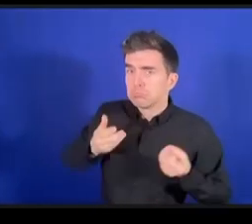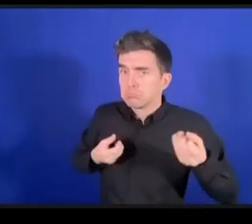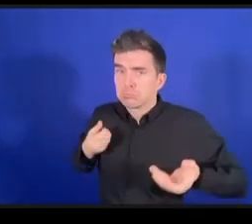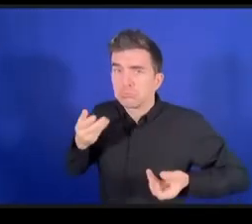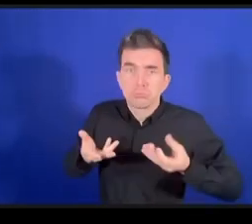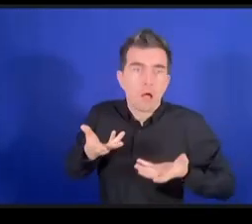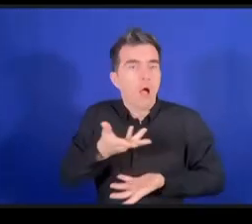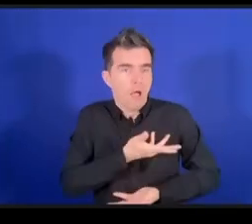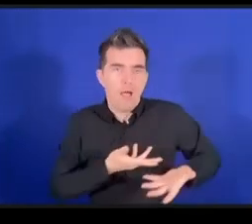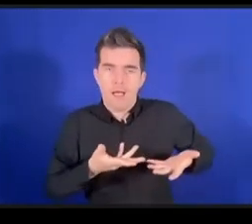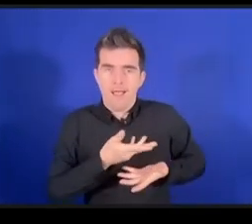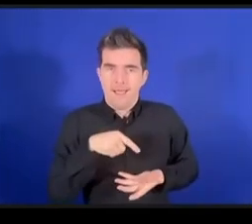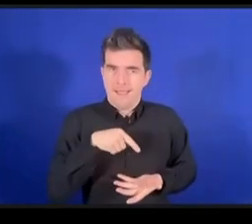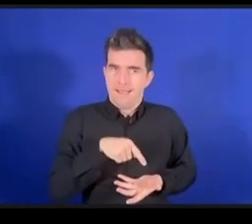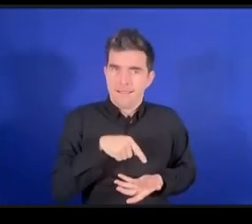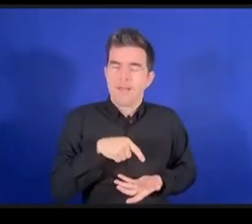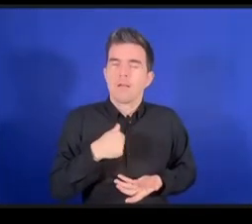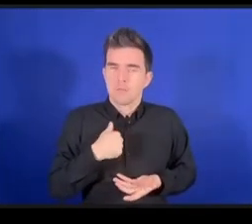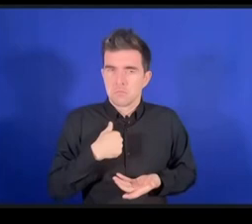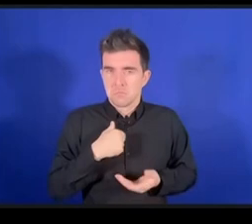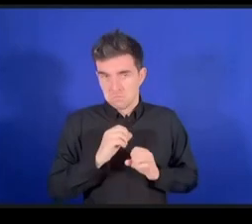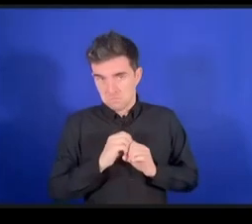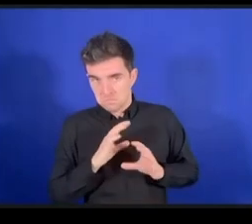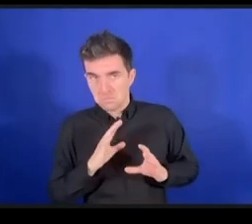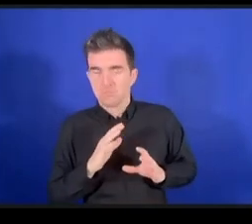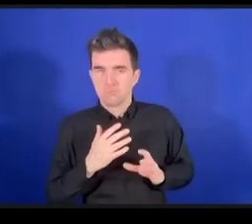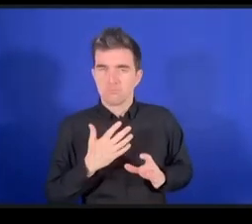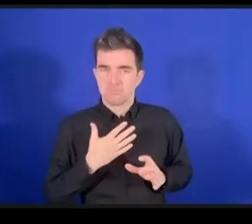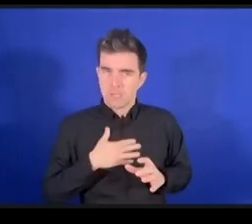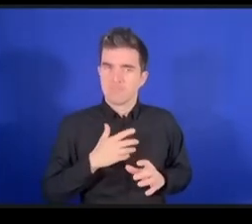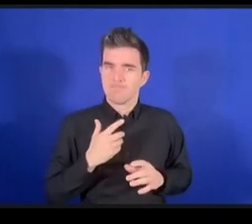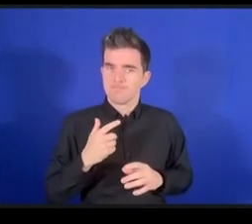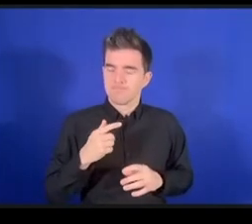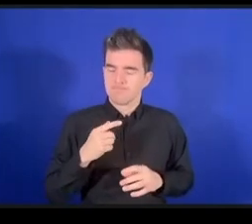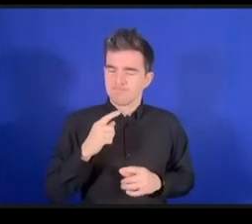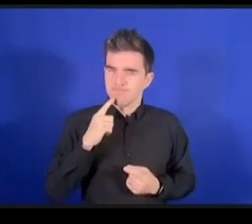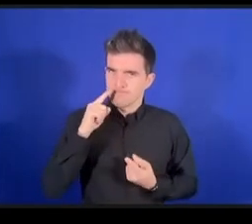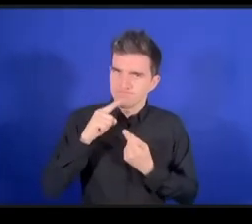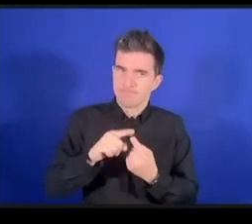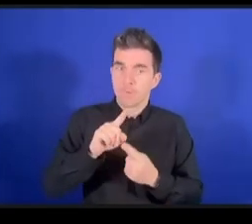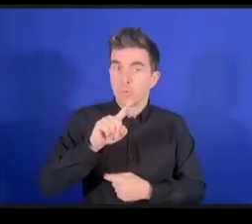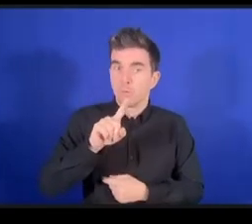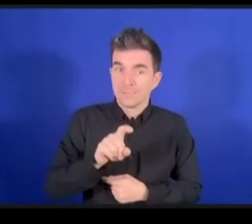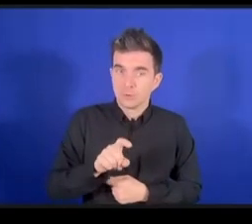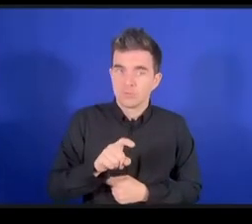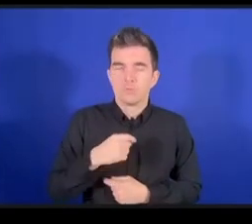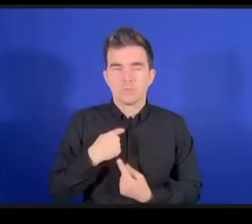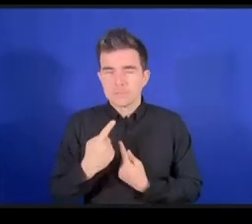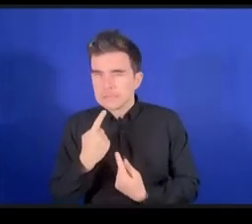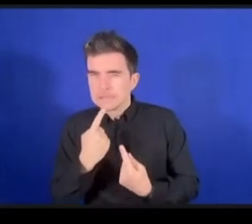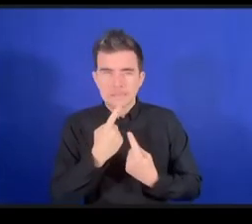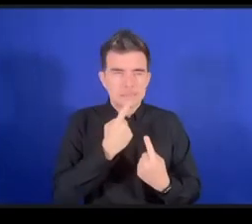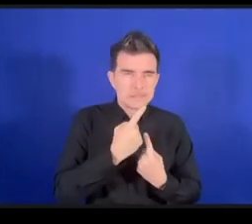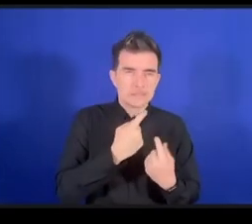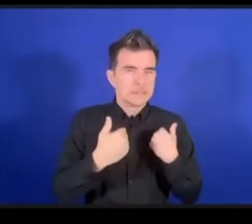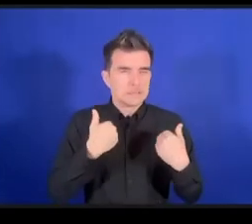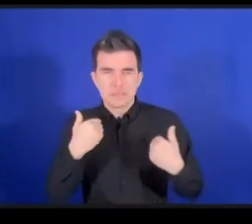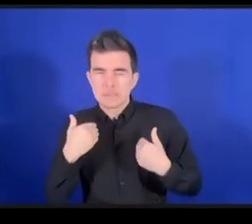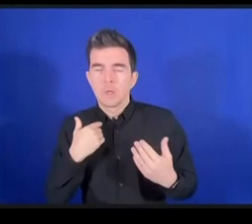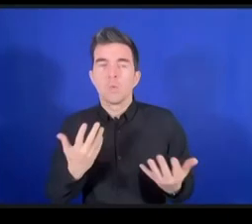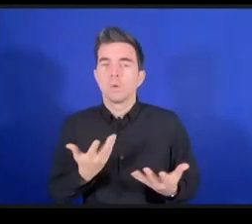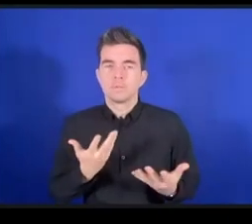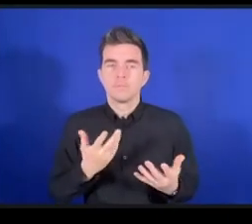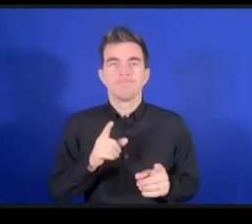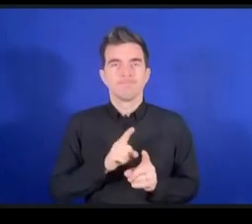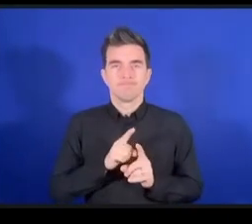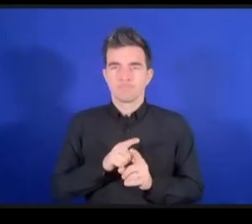are talking about here, connecting the disconnected. And when we talk about the disconnected, more often than